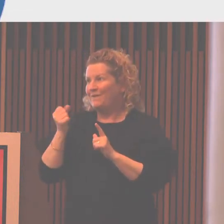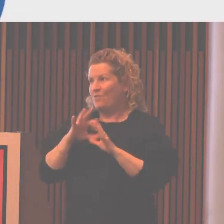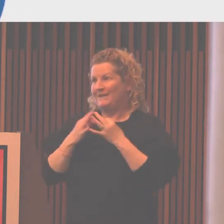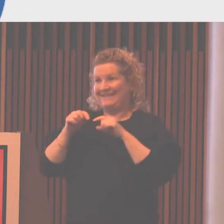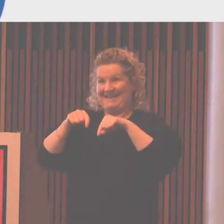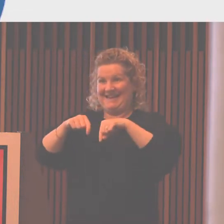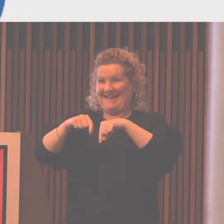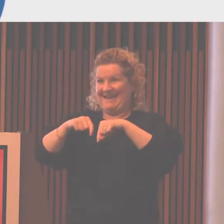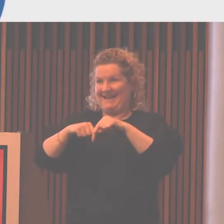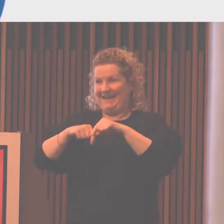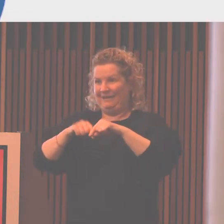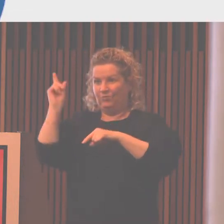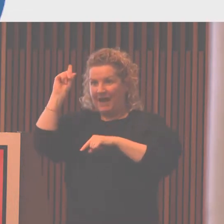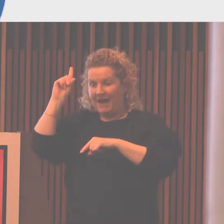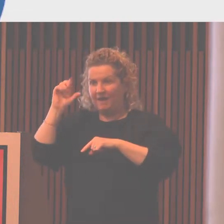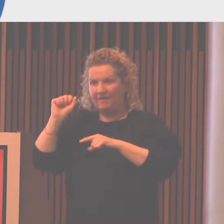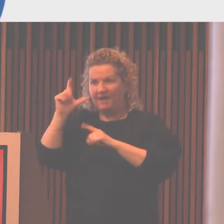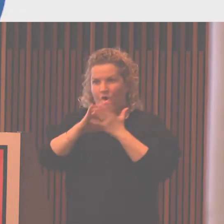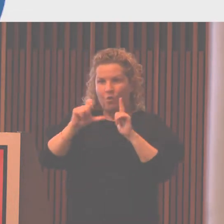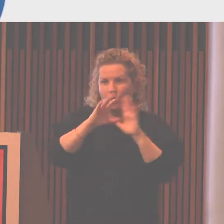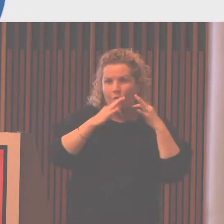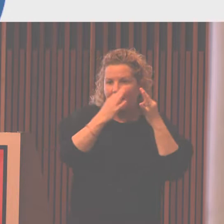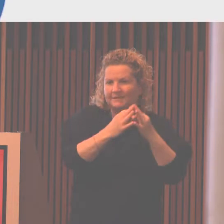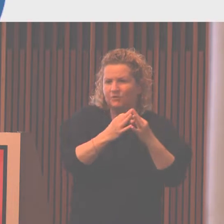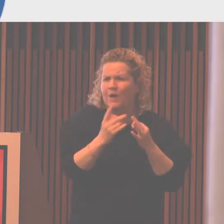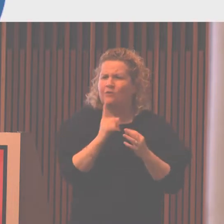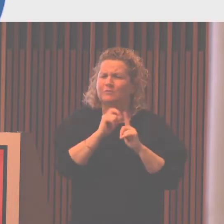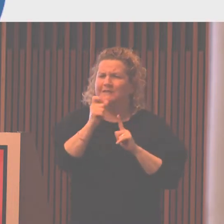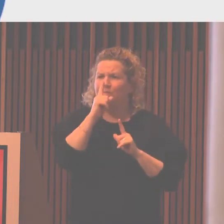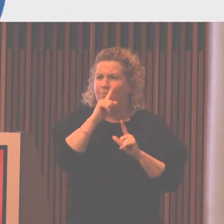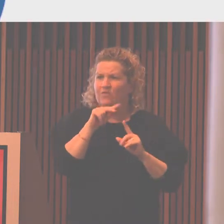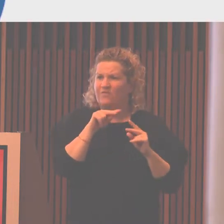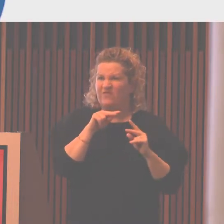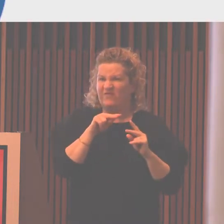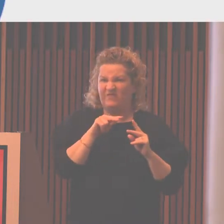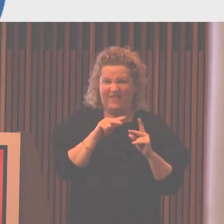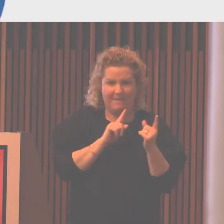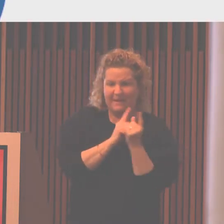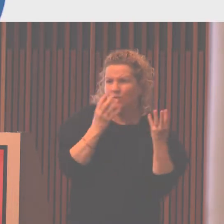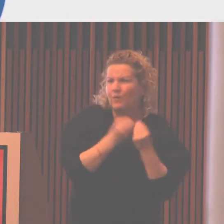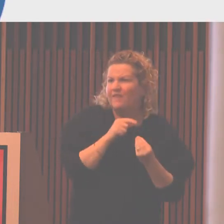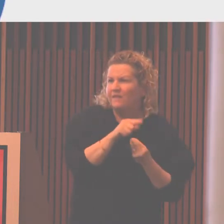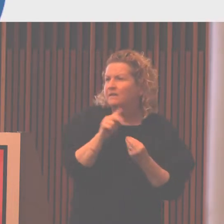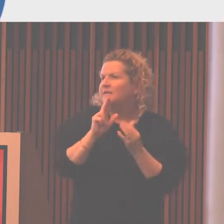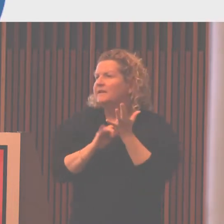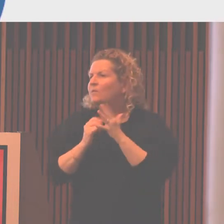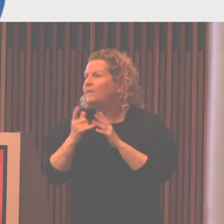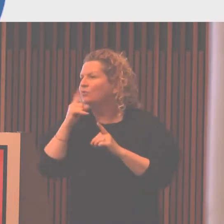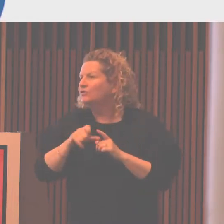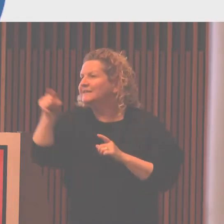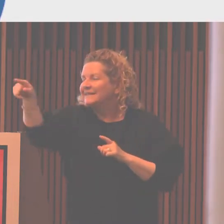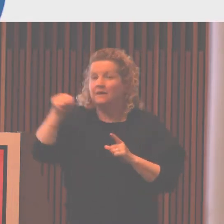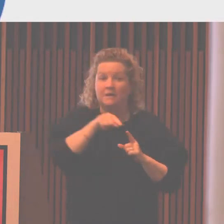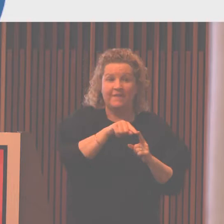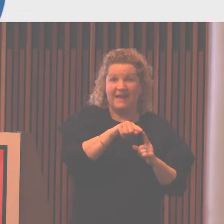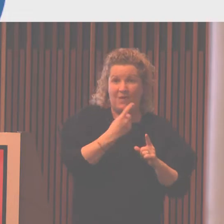are called advocacy organisations. Therefore, 100% of the people that they see, I'm looking at EMDA from New South Wales, who are down there, 100% of the people